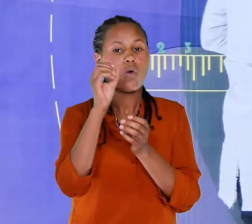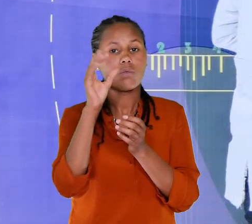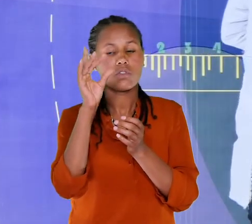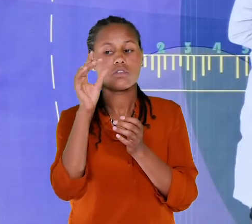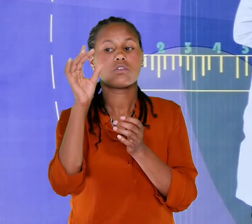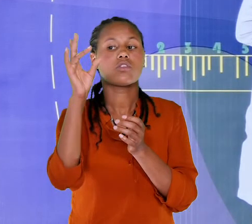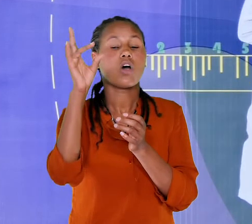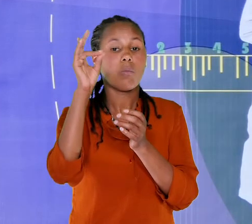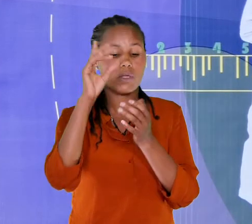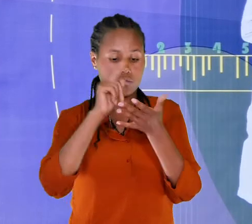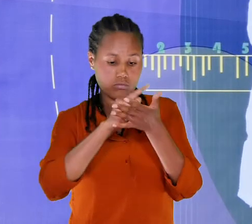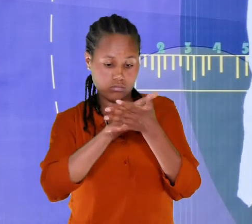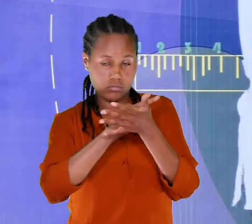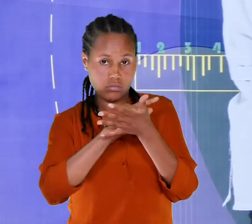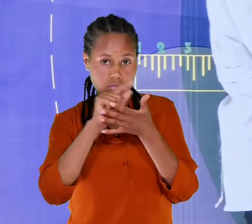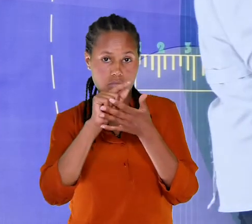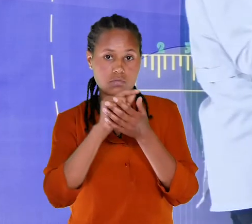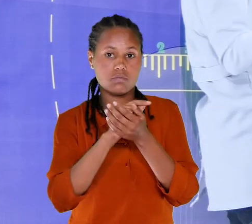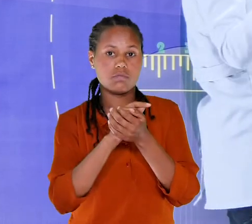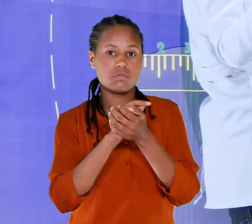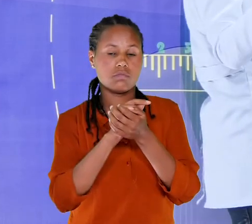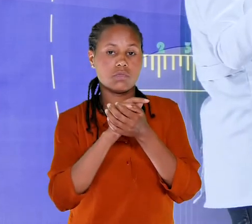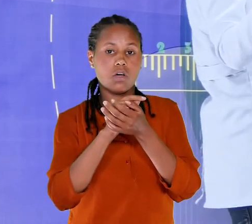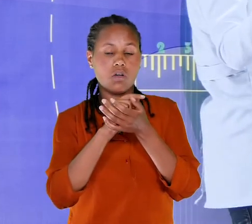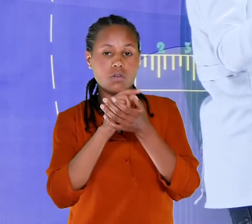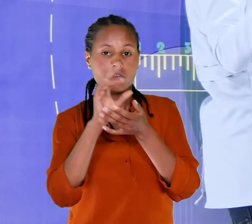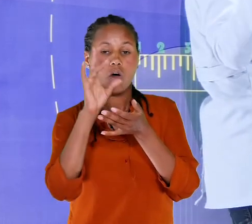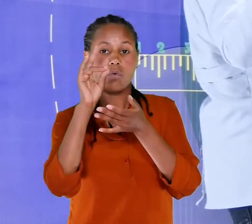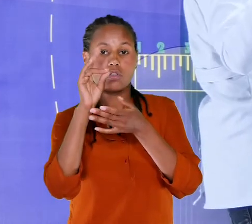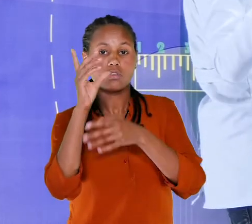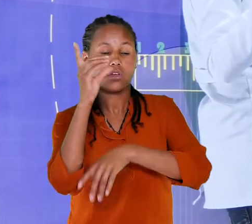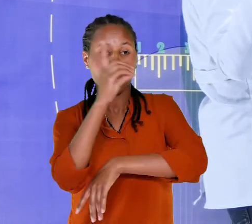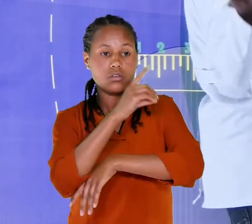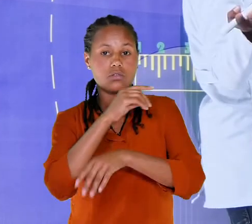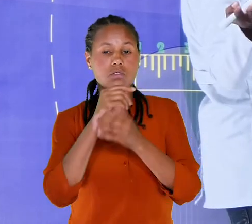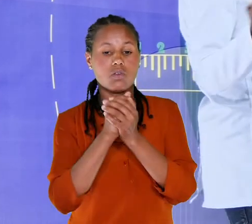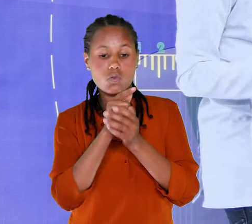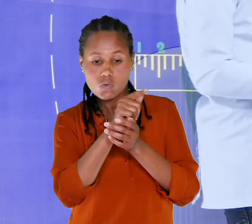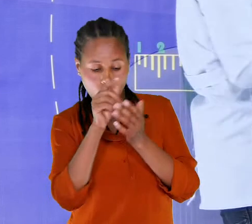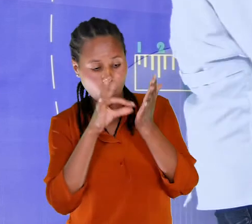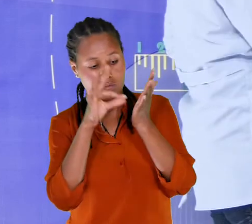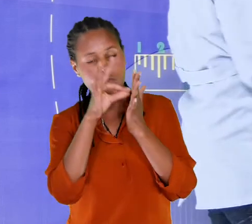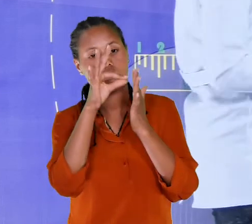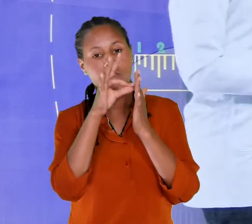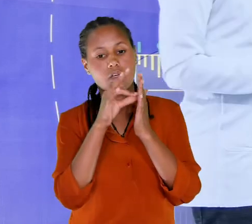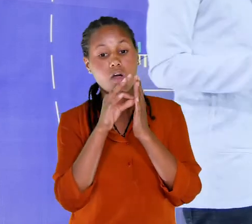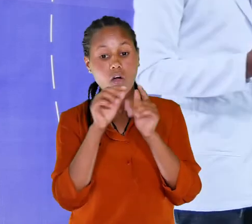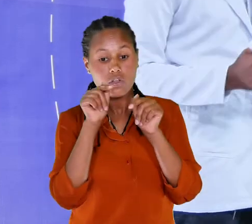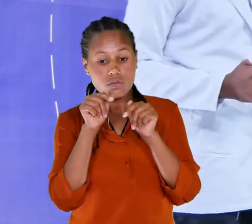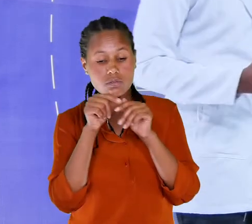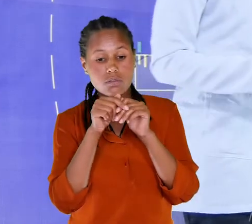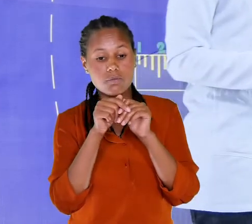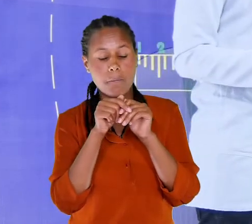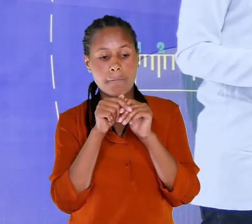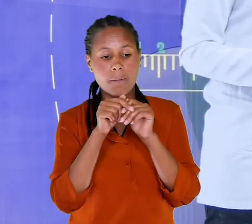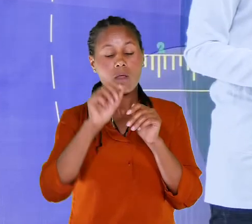count. Weeks in a month. Weeks in a month. There are 4. So we can count it. Here. Another